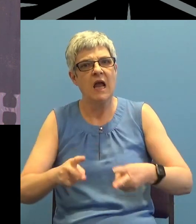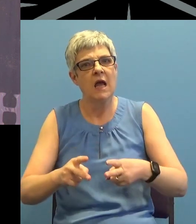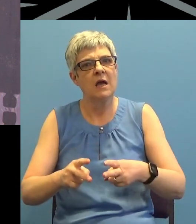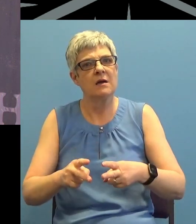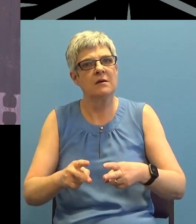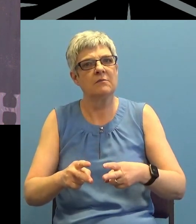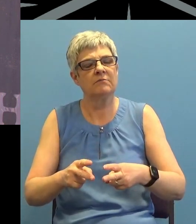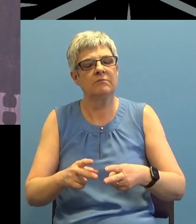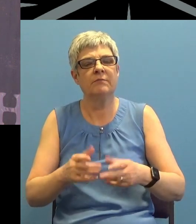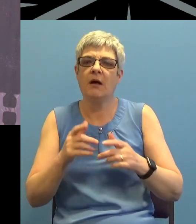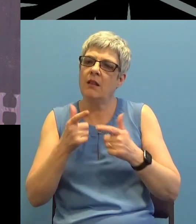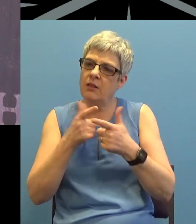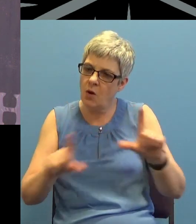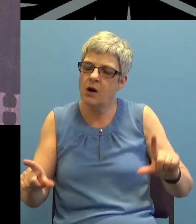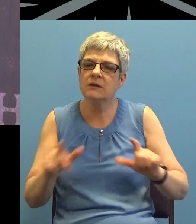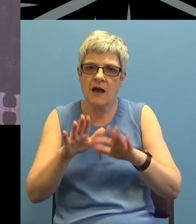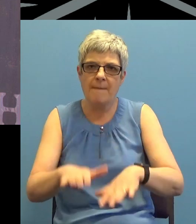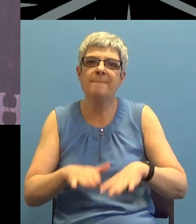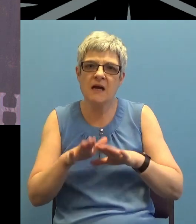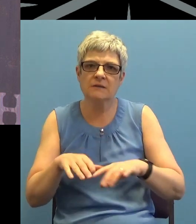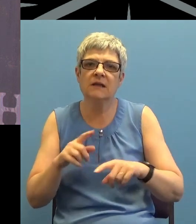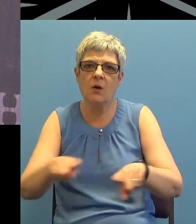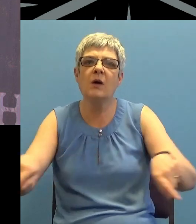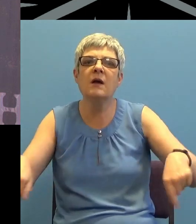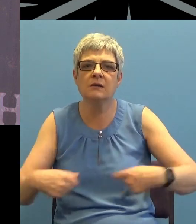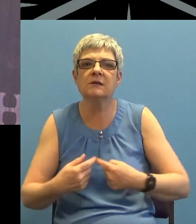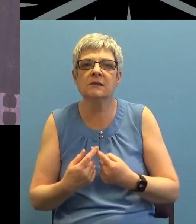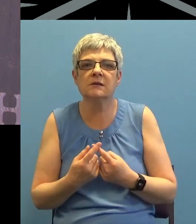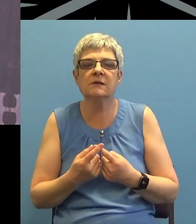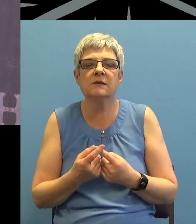Lord, have mercy on us.